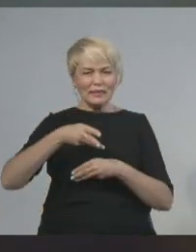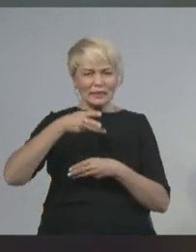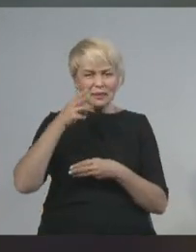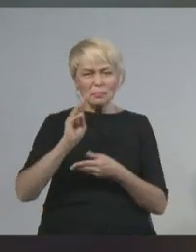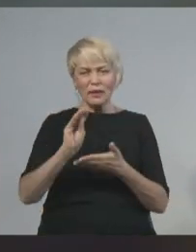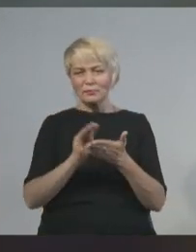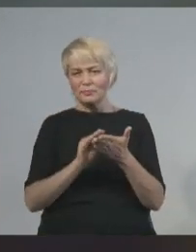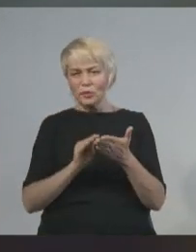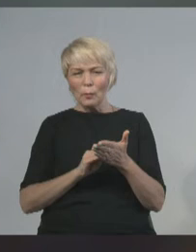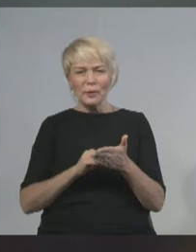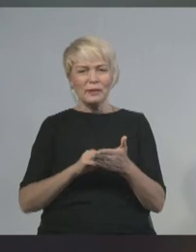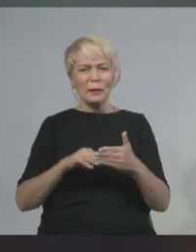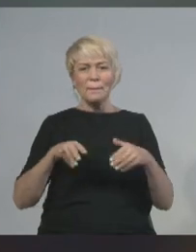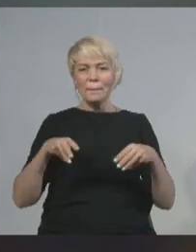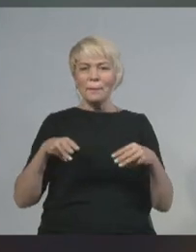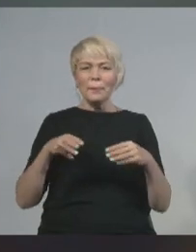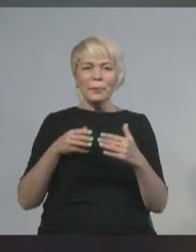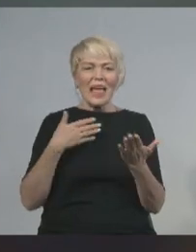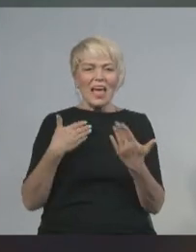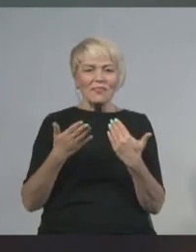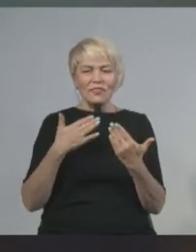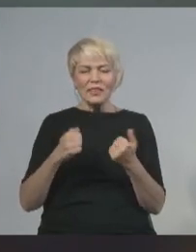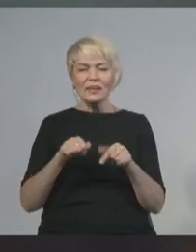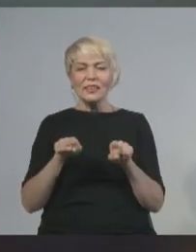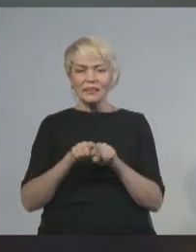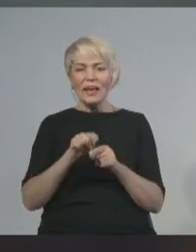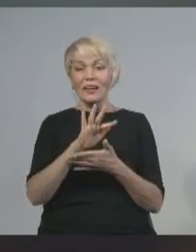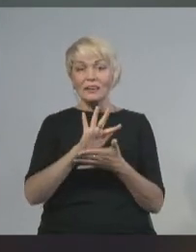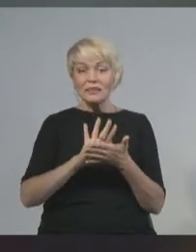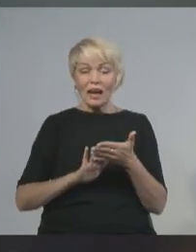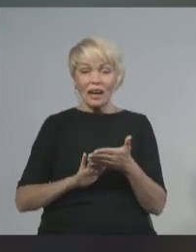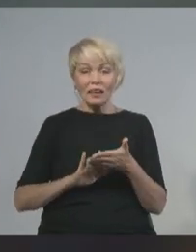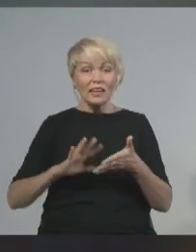i think that my audience will think this is interesting as well